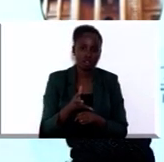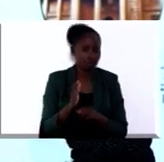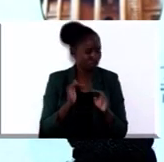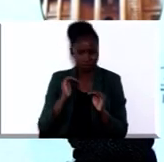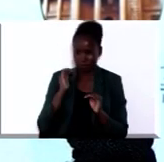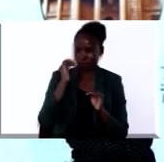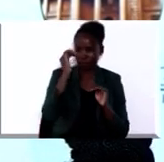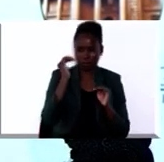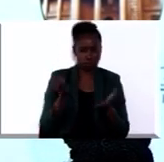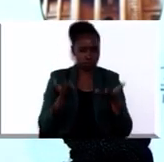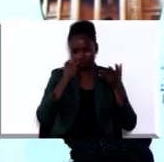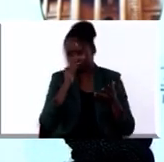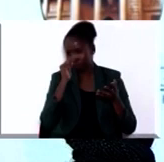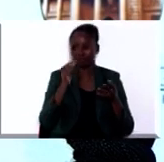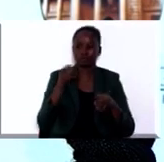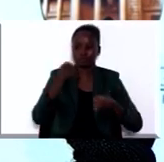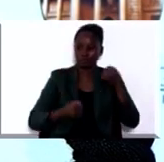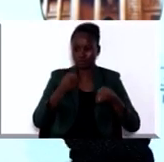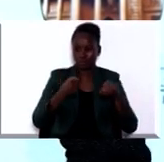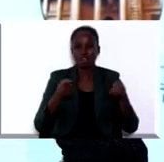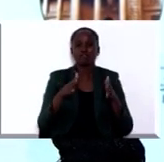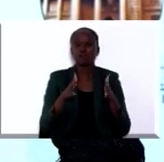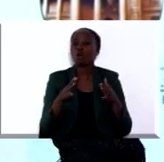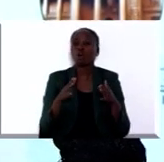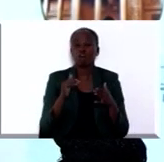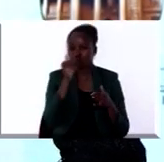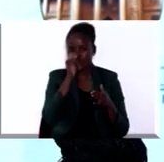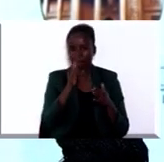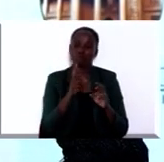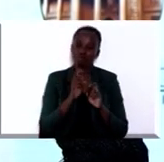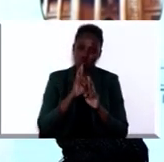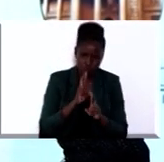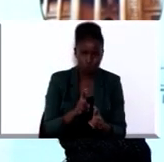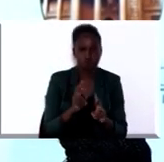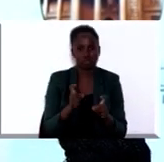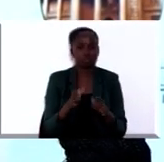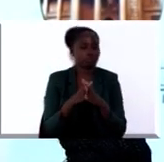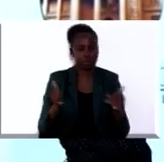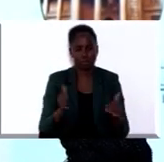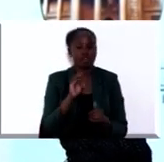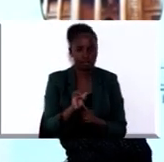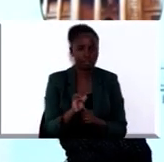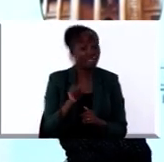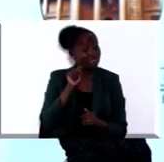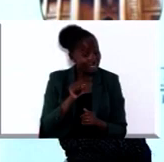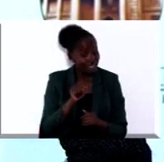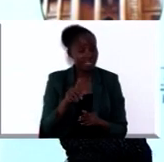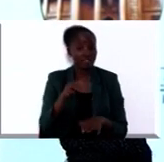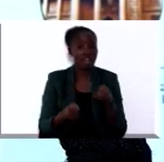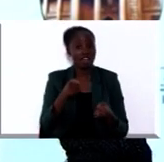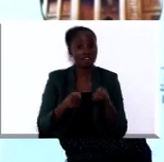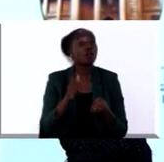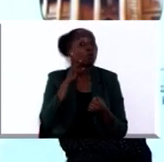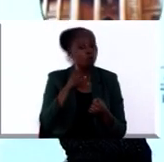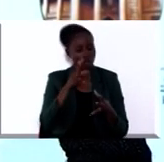High-performance vehicles for our highways and crime response. In addition to these 100 high-performance vehicles, we will